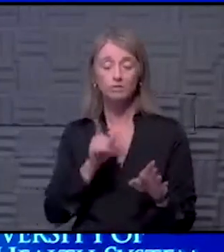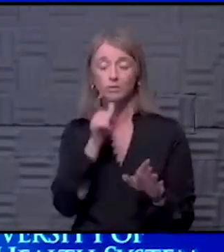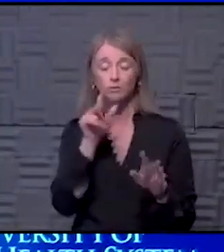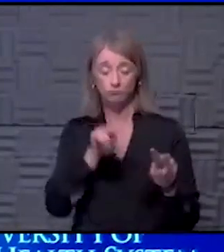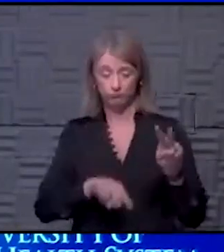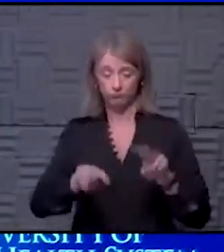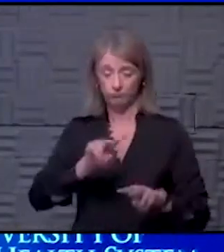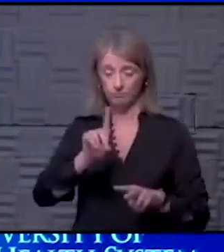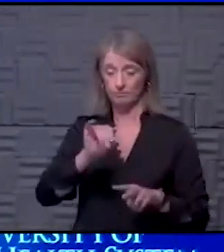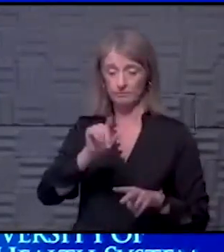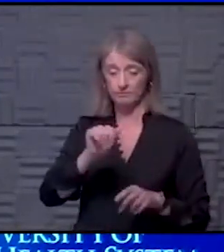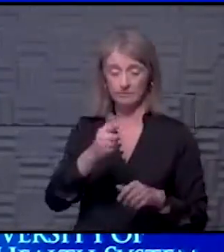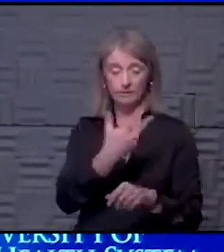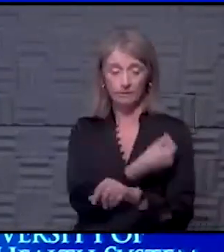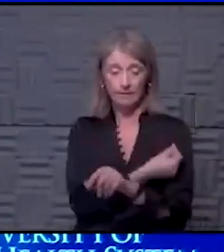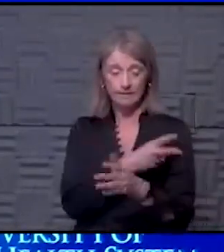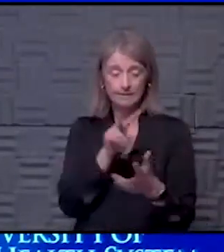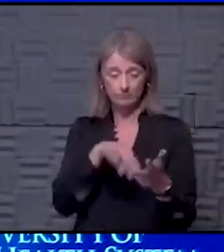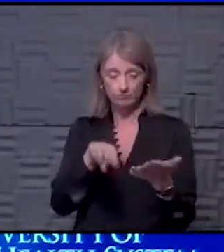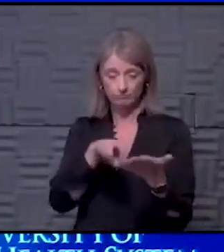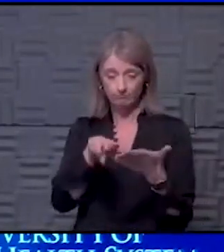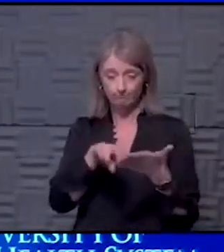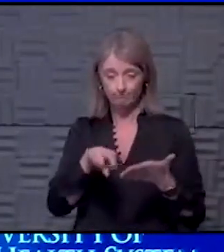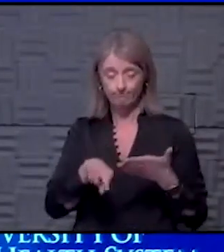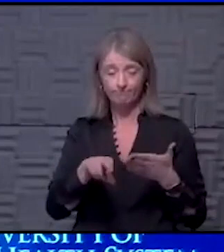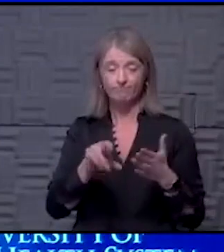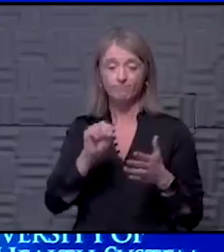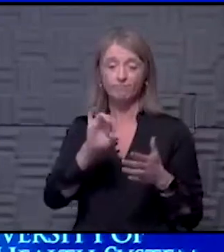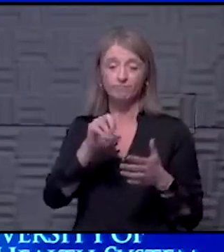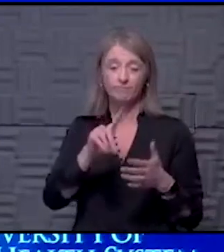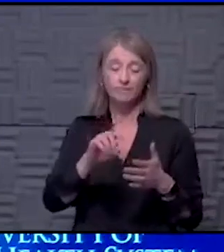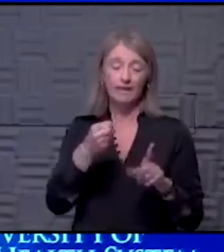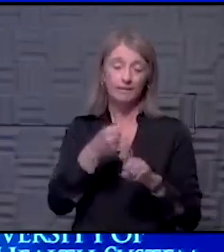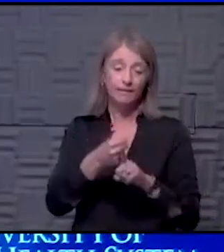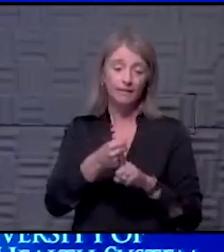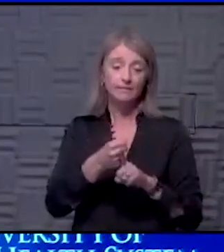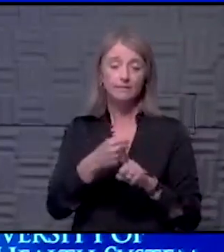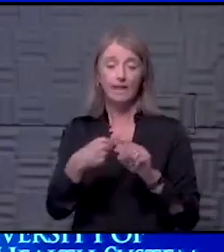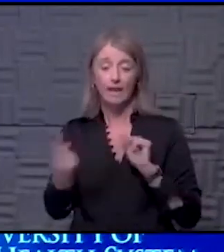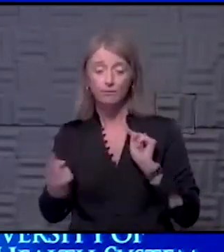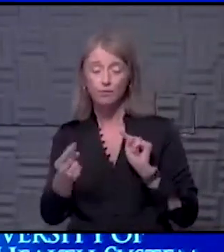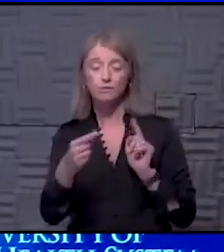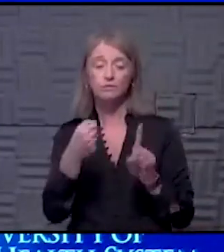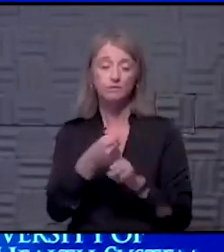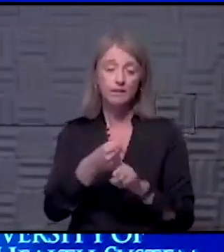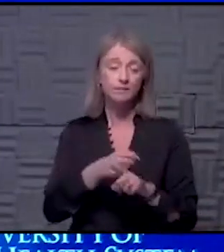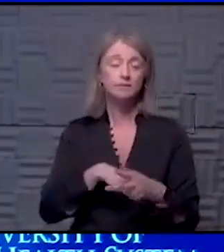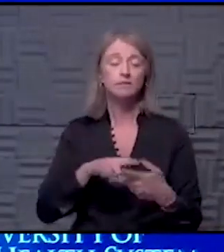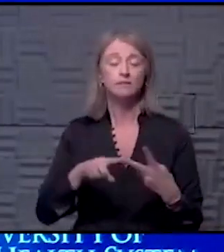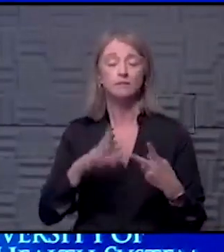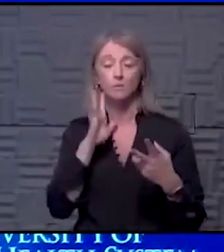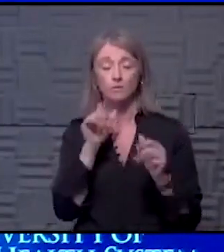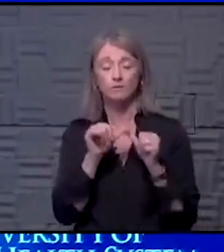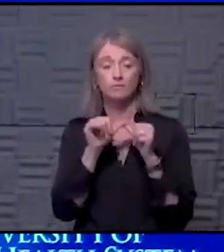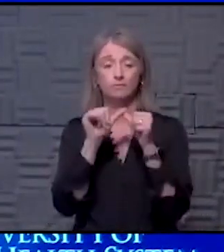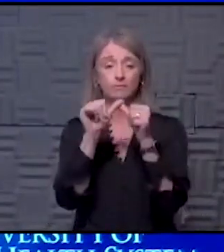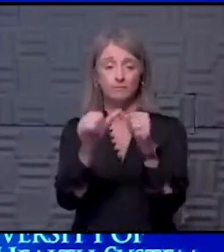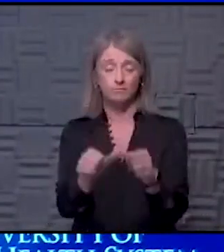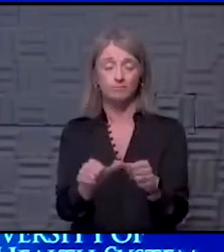the data that comes out of vaccinations and side effects and adverse effects, and we'll continue